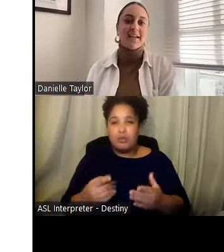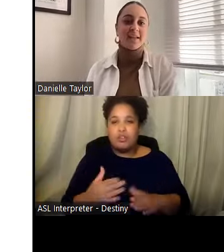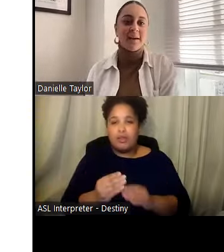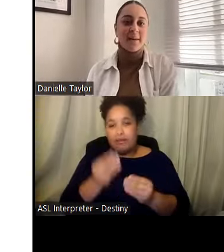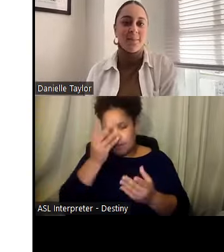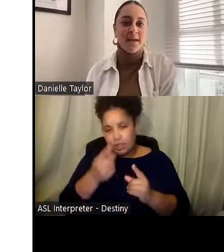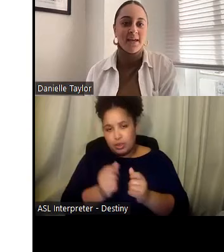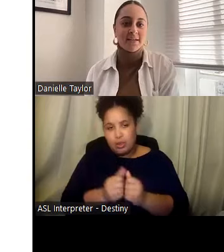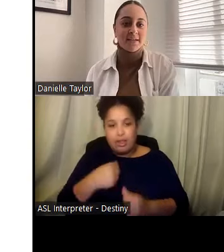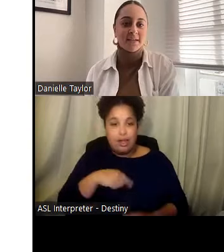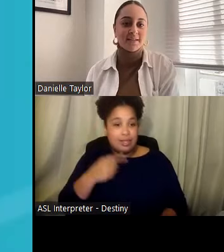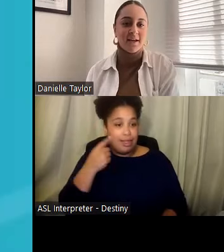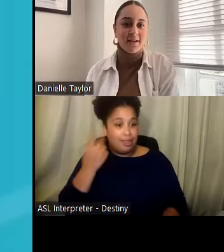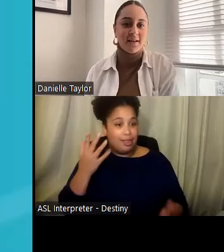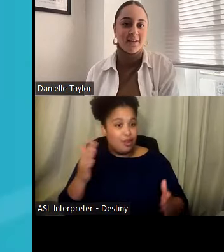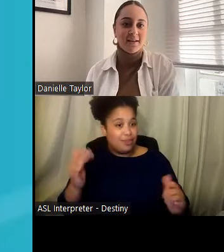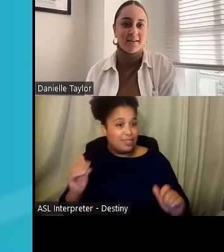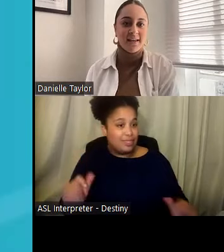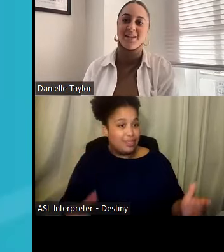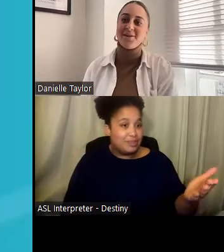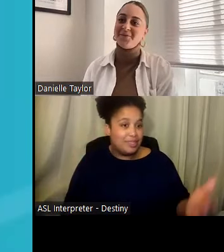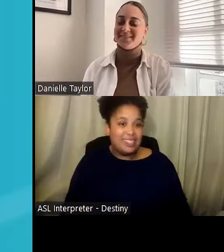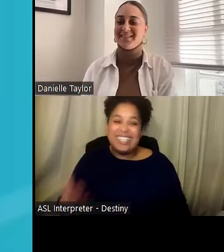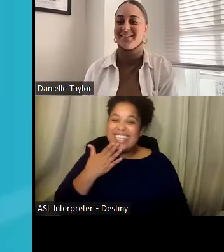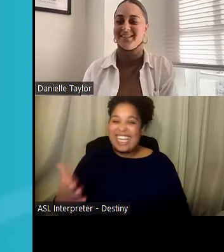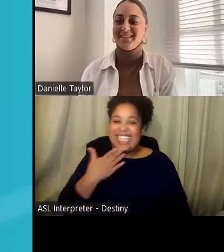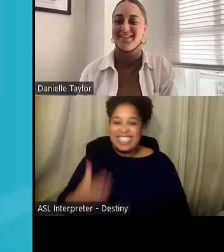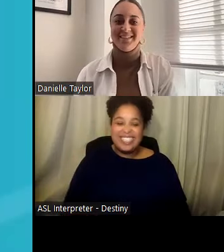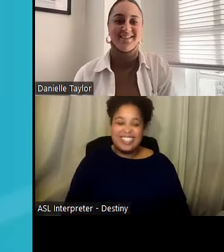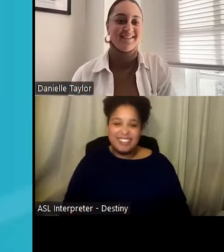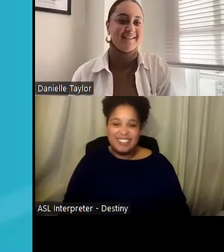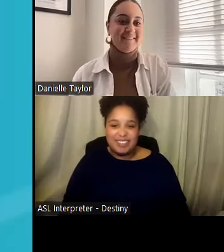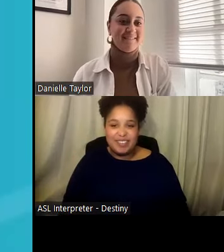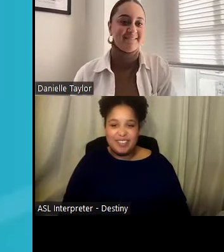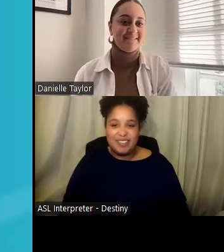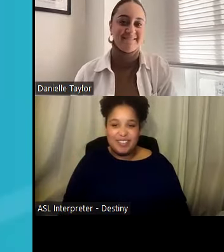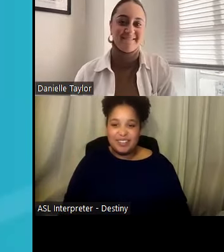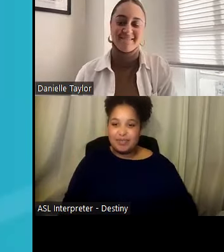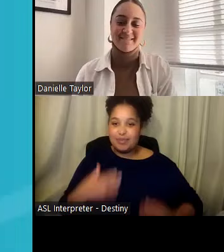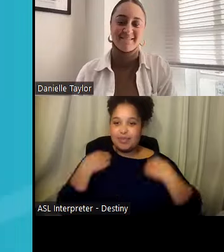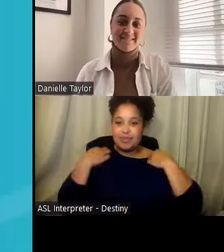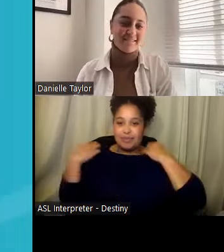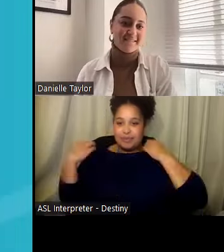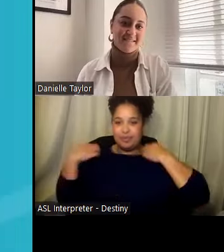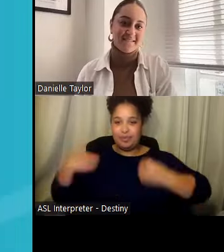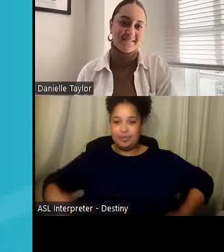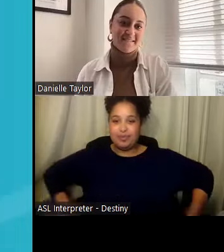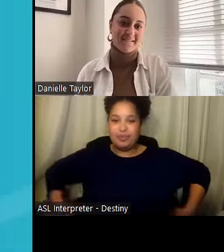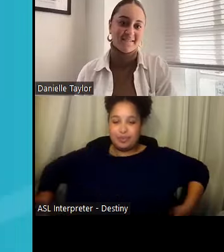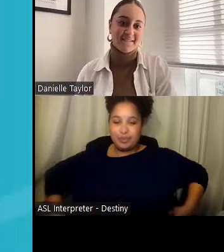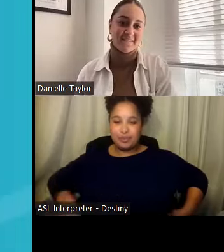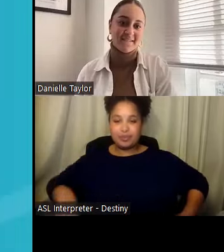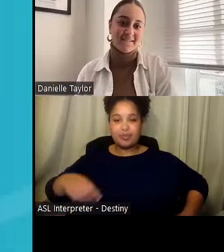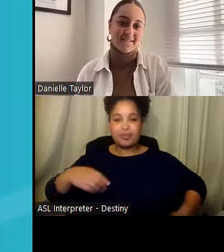I think that might be it. Next slide. Thank you. Well, thank you so much to